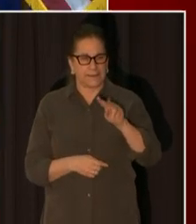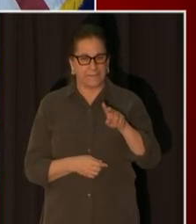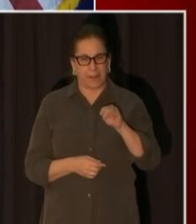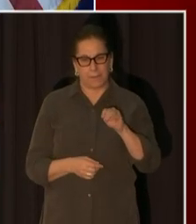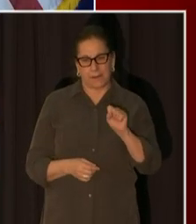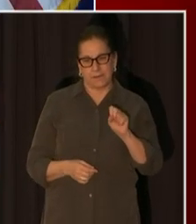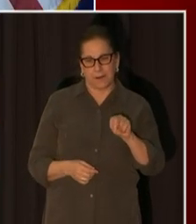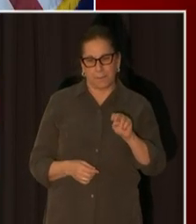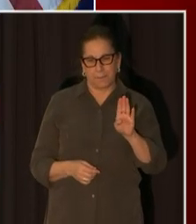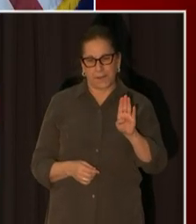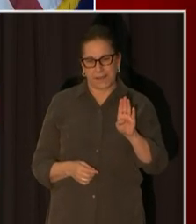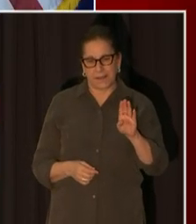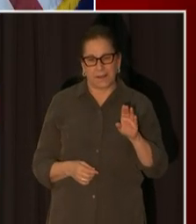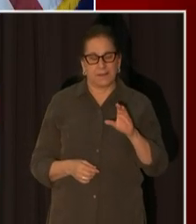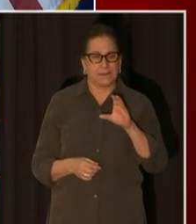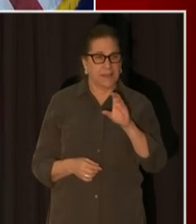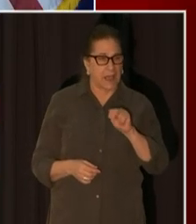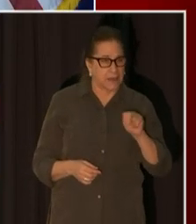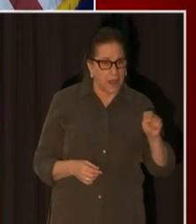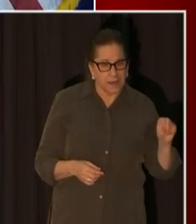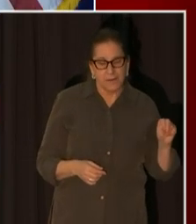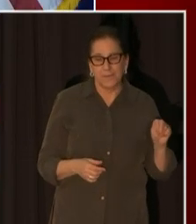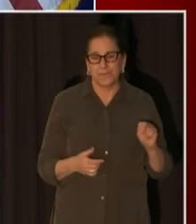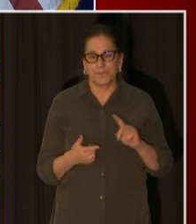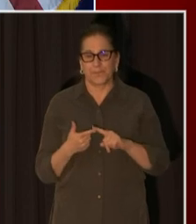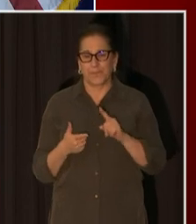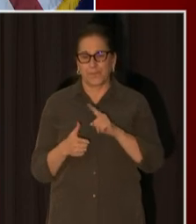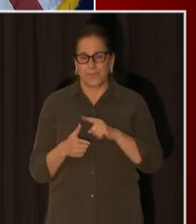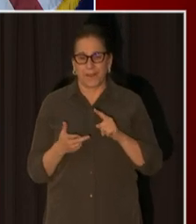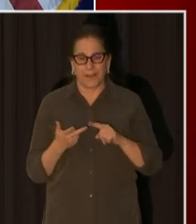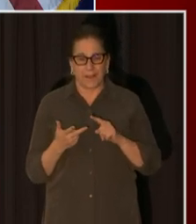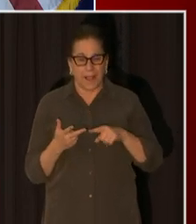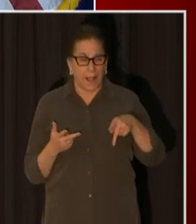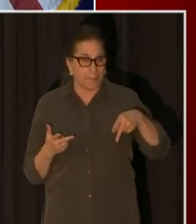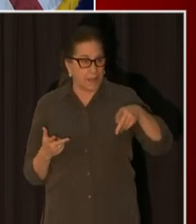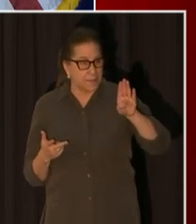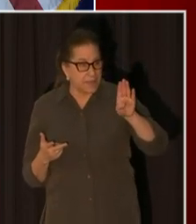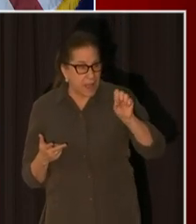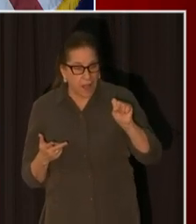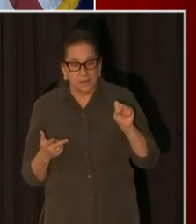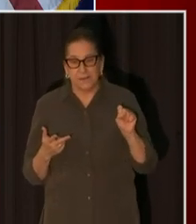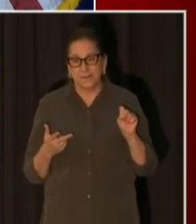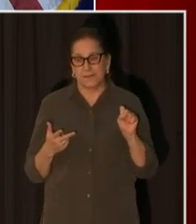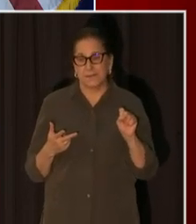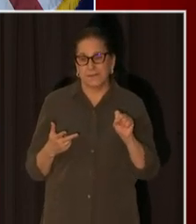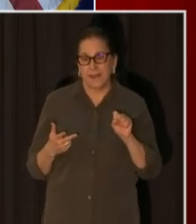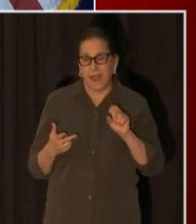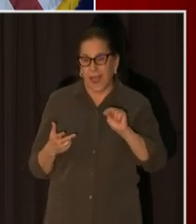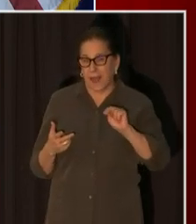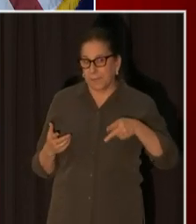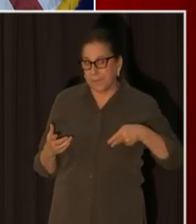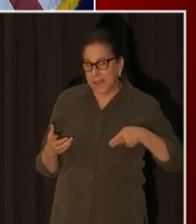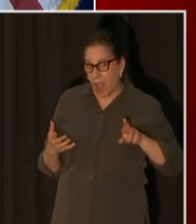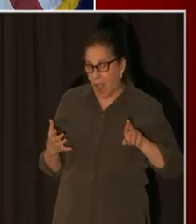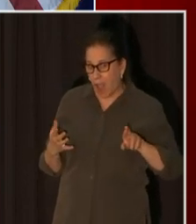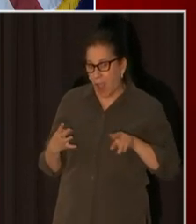CNN.com. He's also made appearances on CNN, PBS, National Public Radio, NBC, and